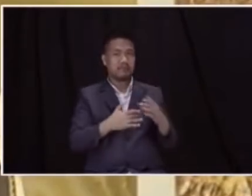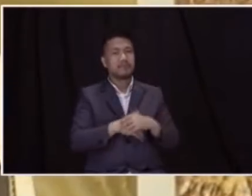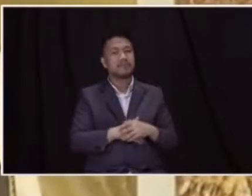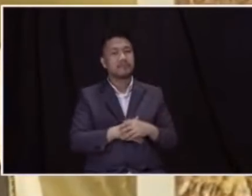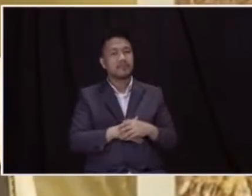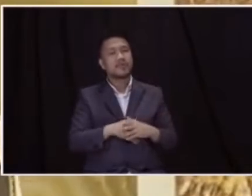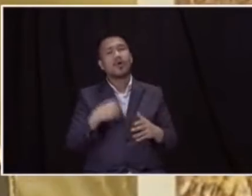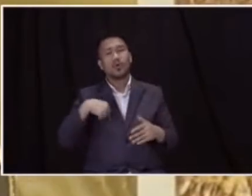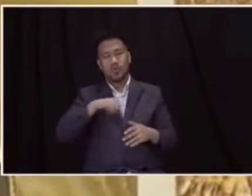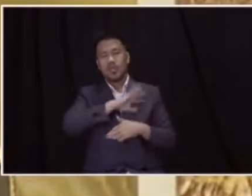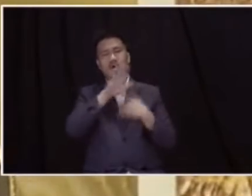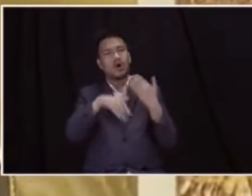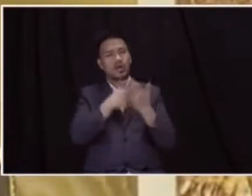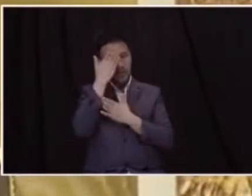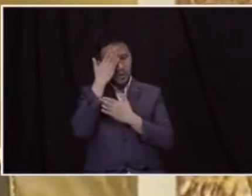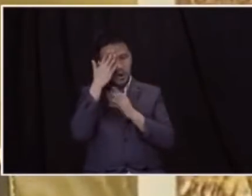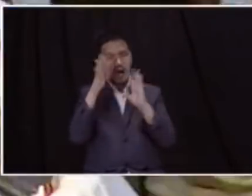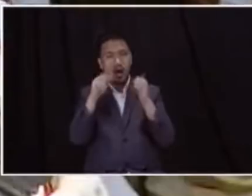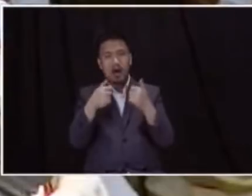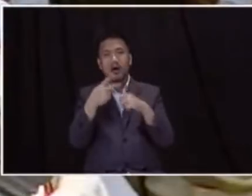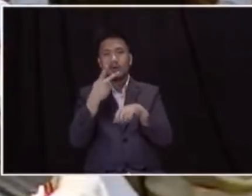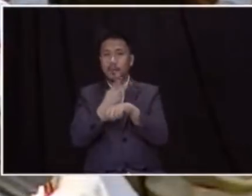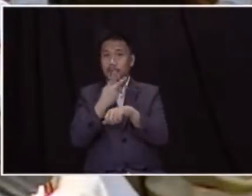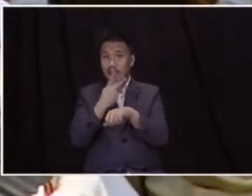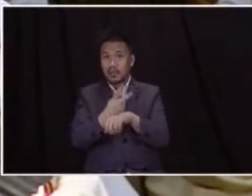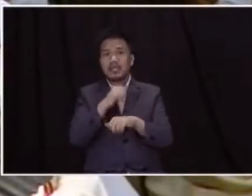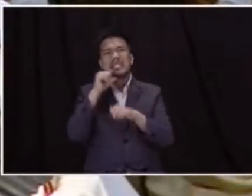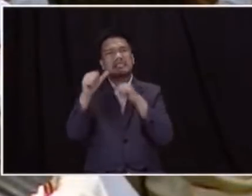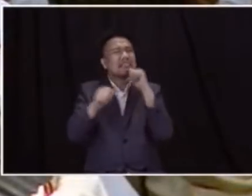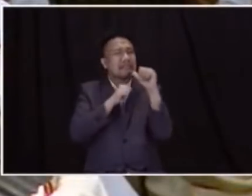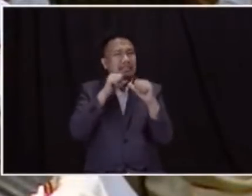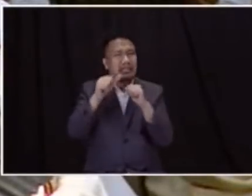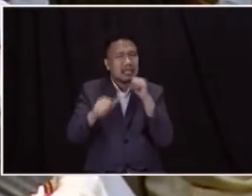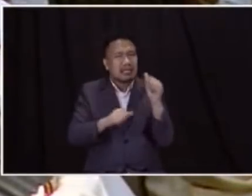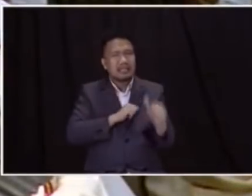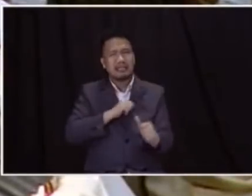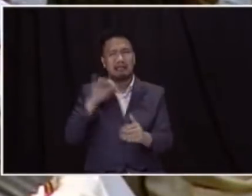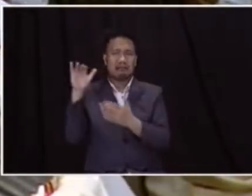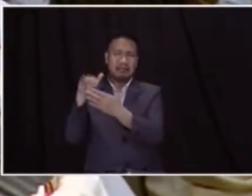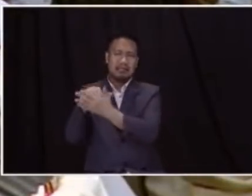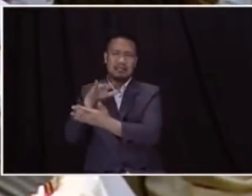We all know how Peter denied Christ 3 times